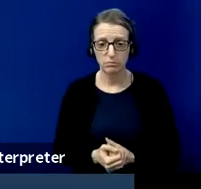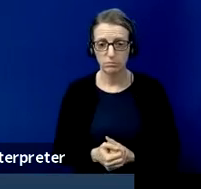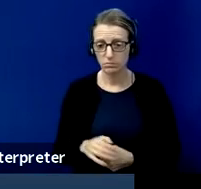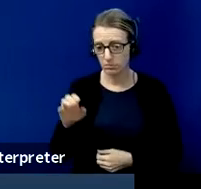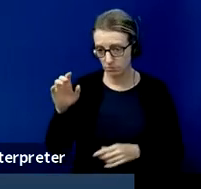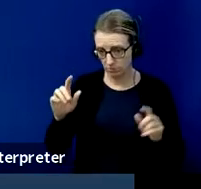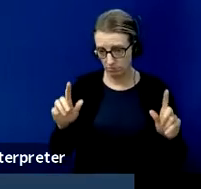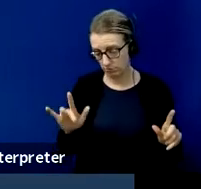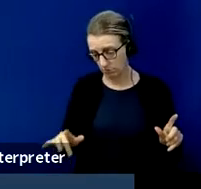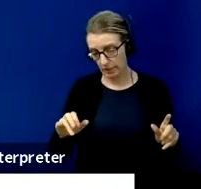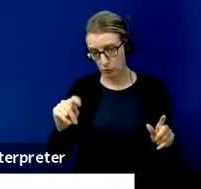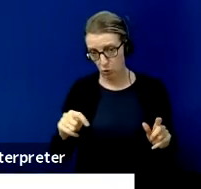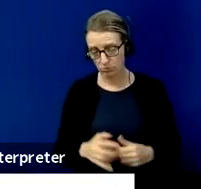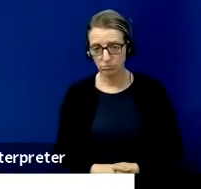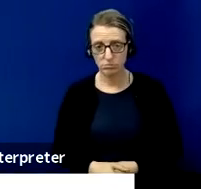export,